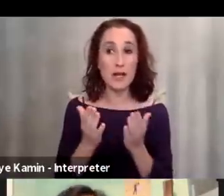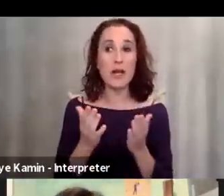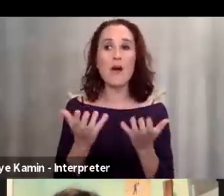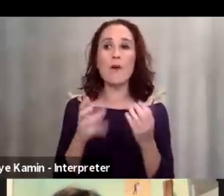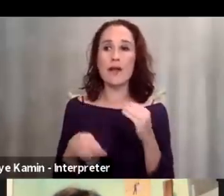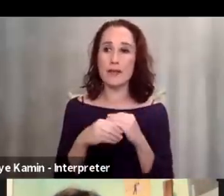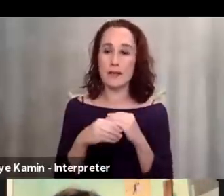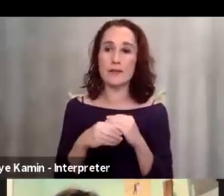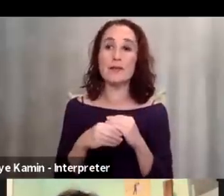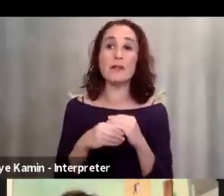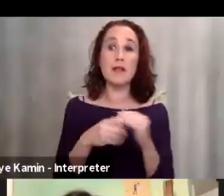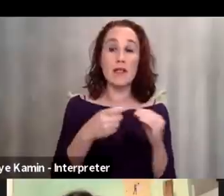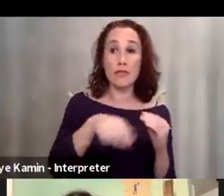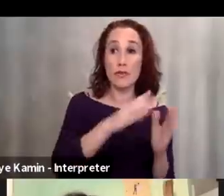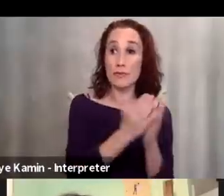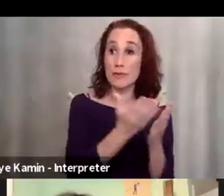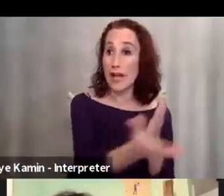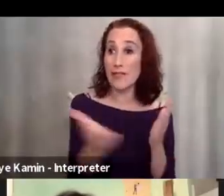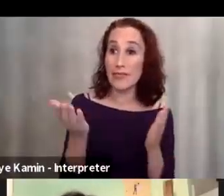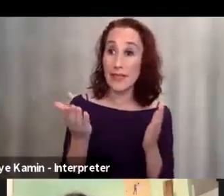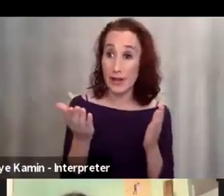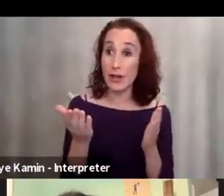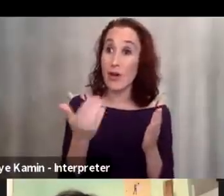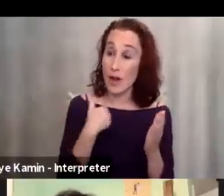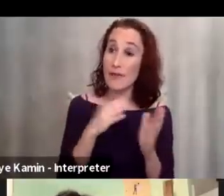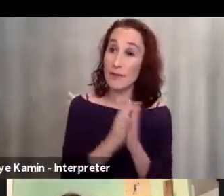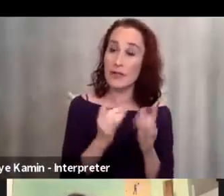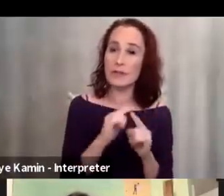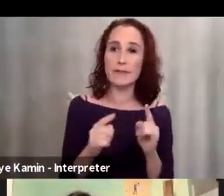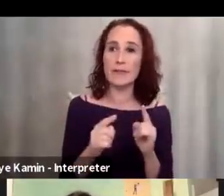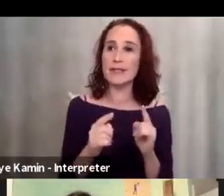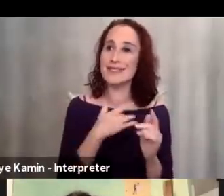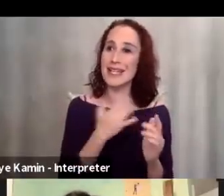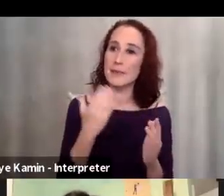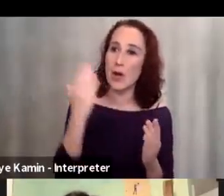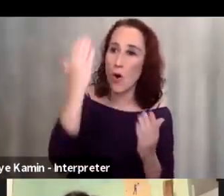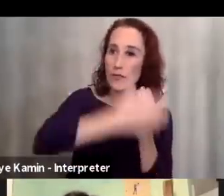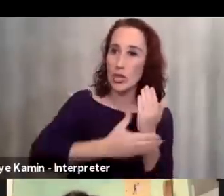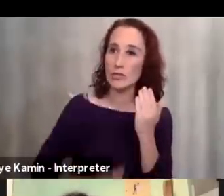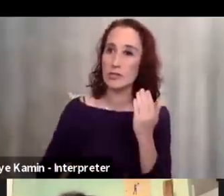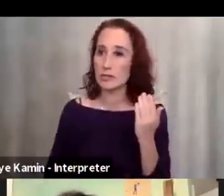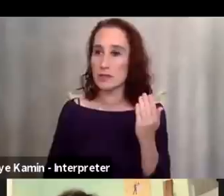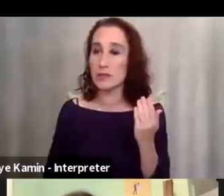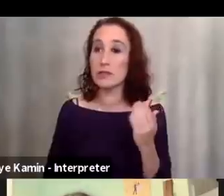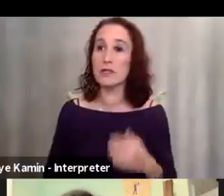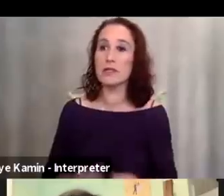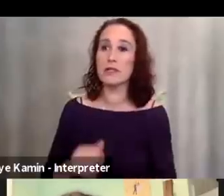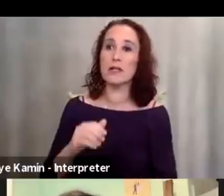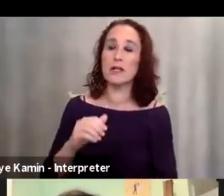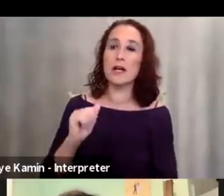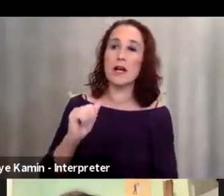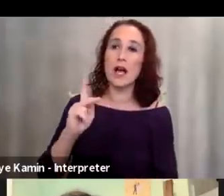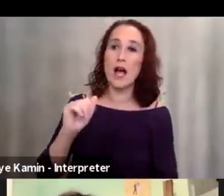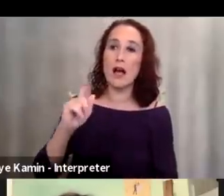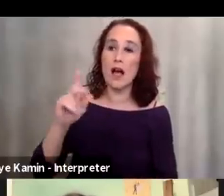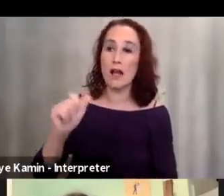add that there are those books out there. They just often don't get that push and that visibility. For example, Akata Witch, like you talked about